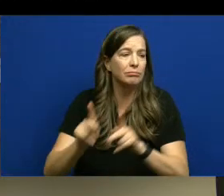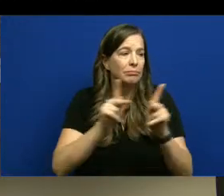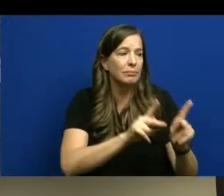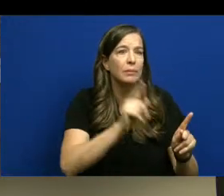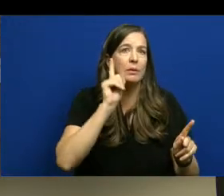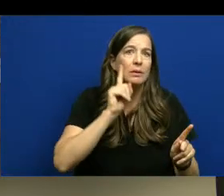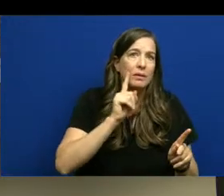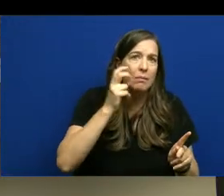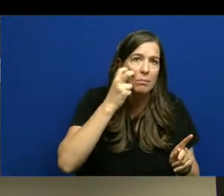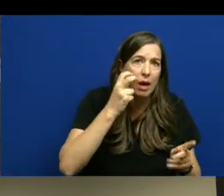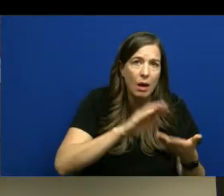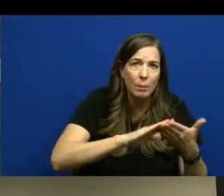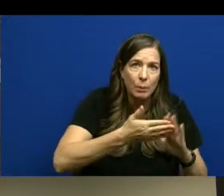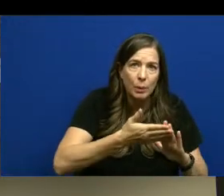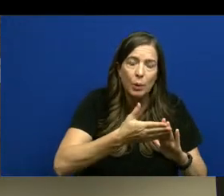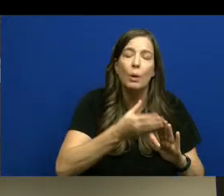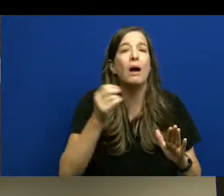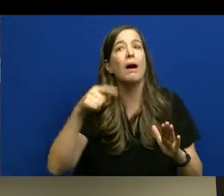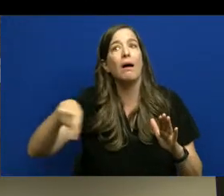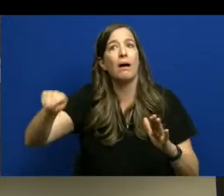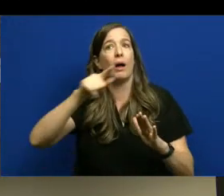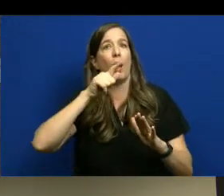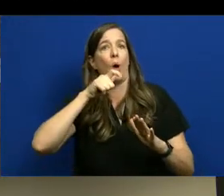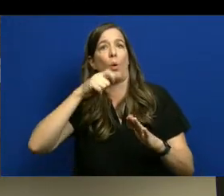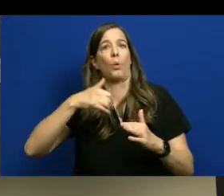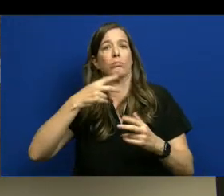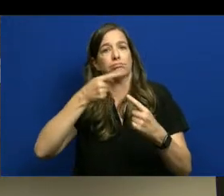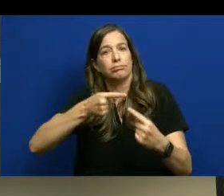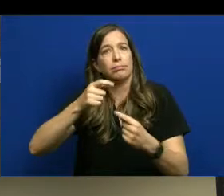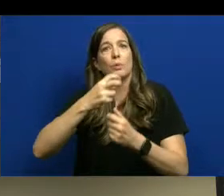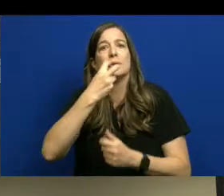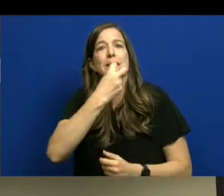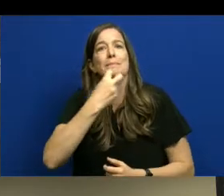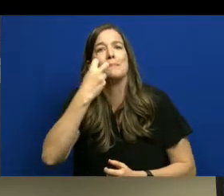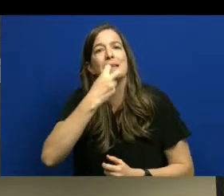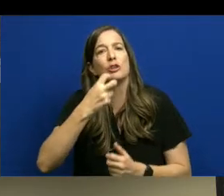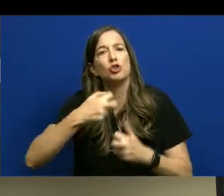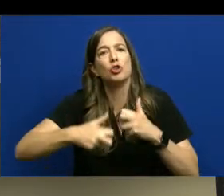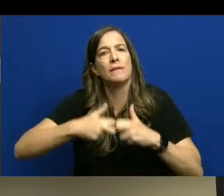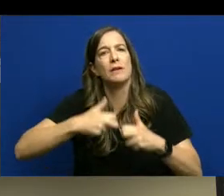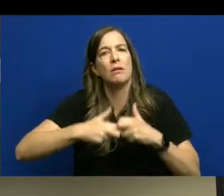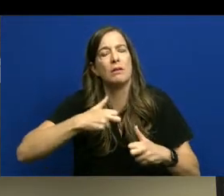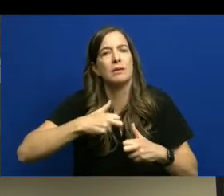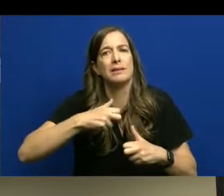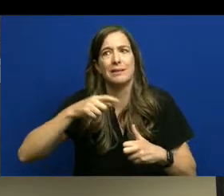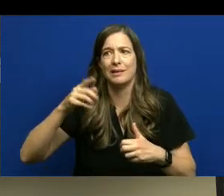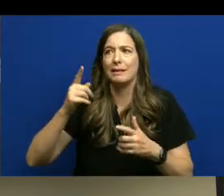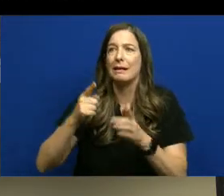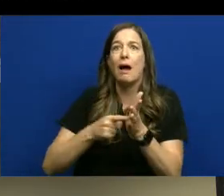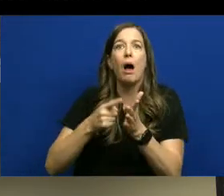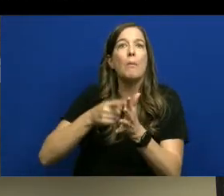difficulties. They seem to be left out in the cold in all of this because it's all about the deaf.